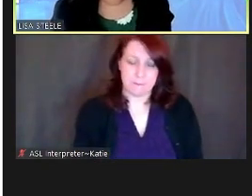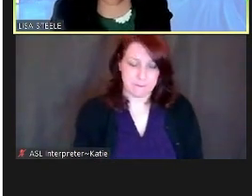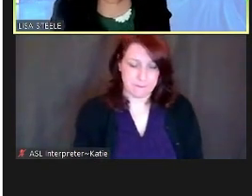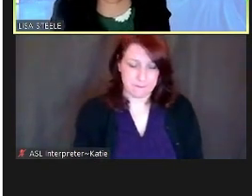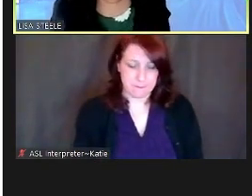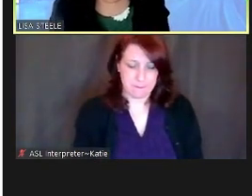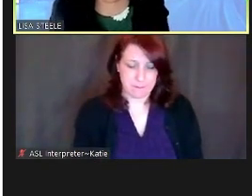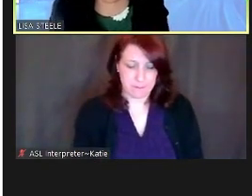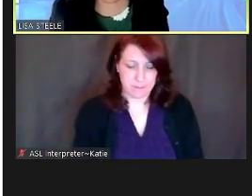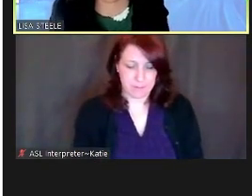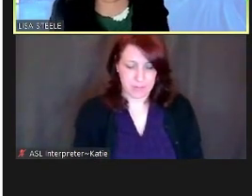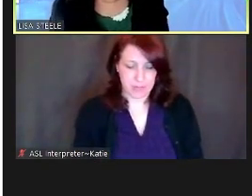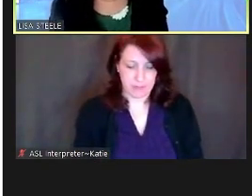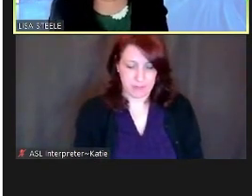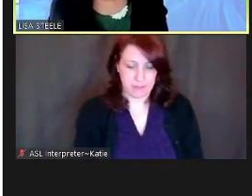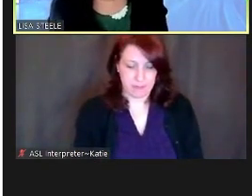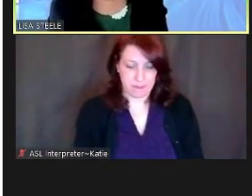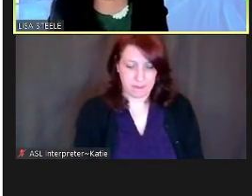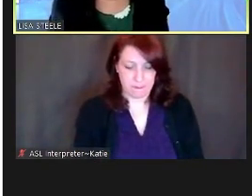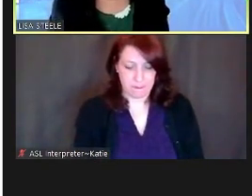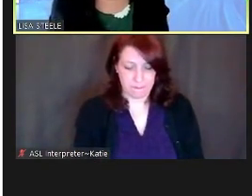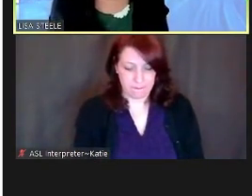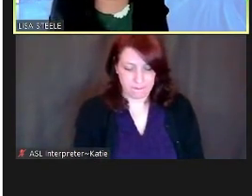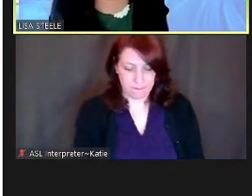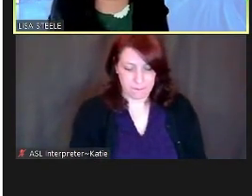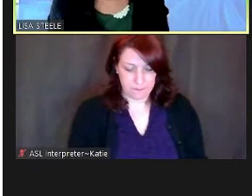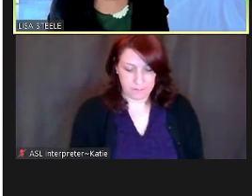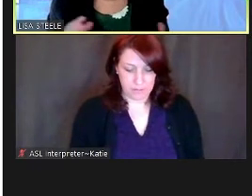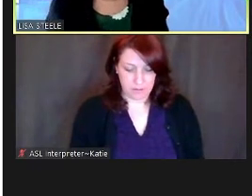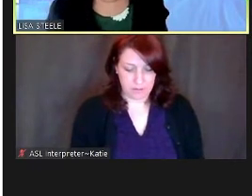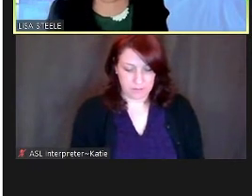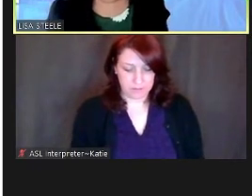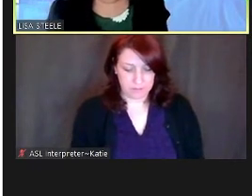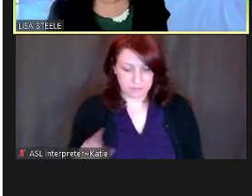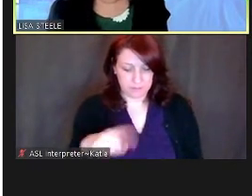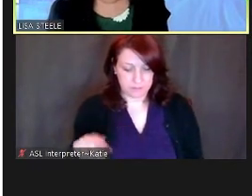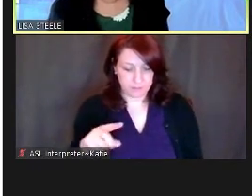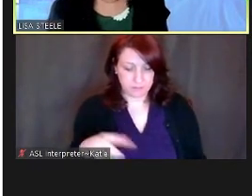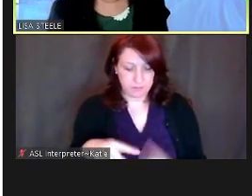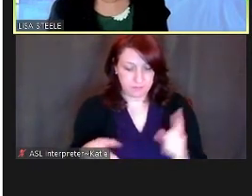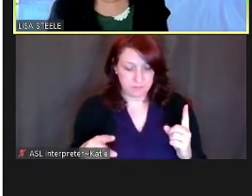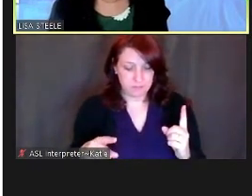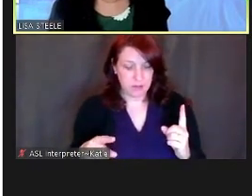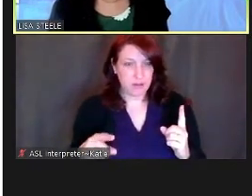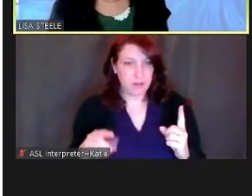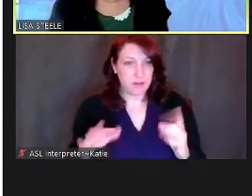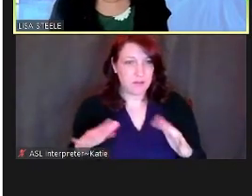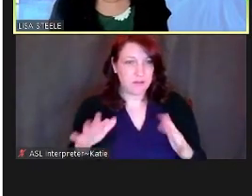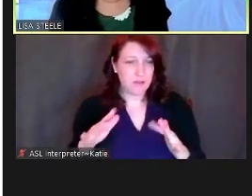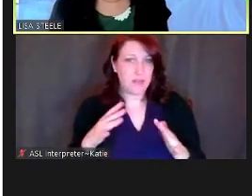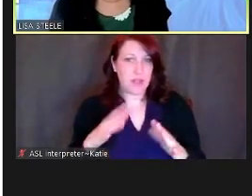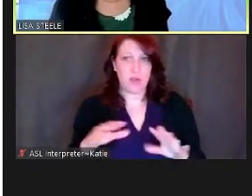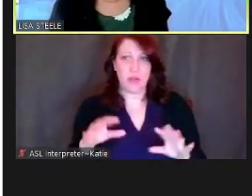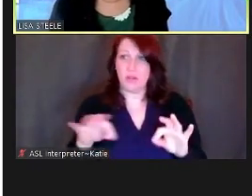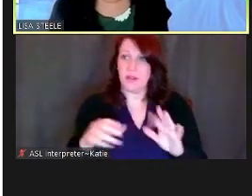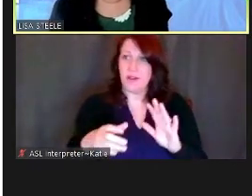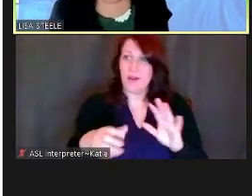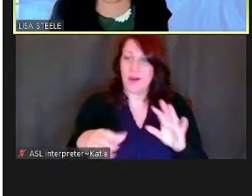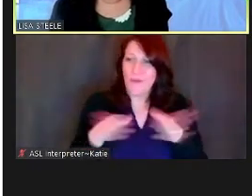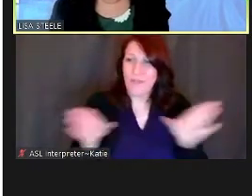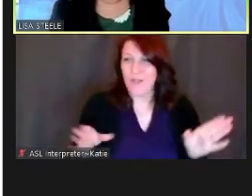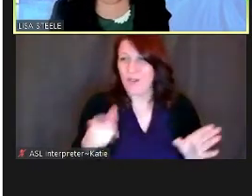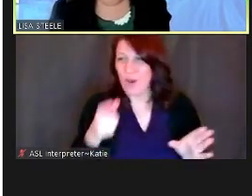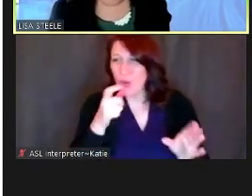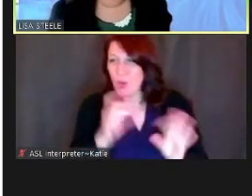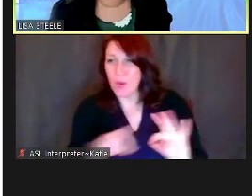So in summary, I definitely hope that you have an overview of who the key people are in NIH and